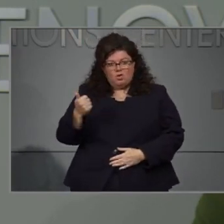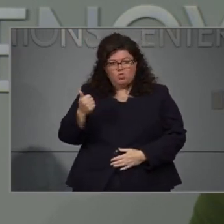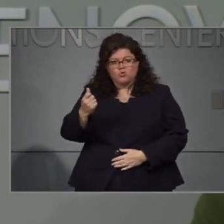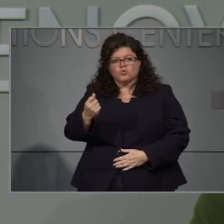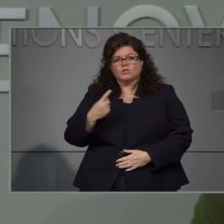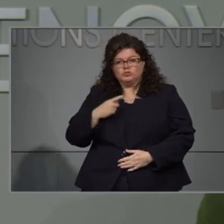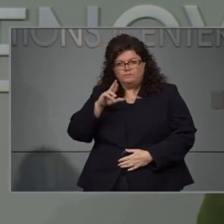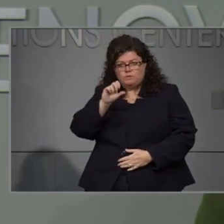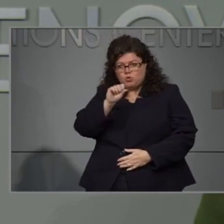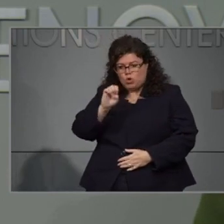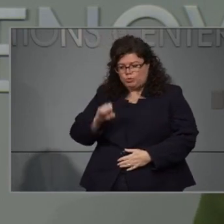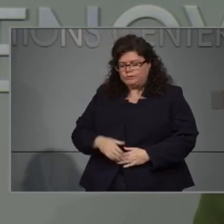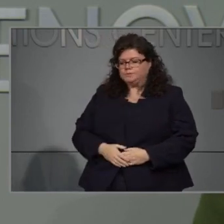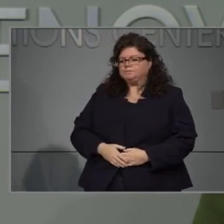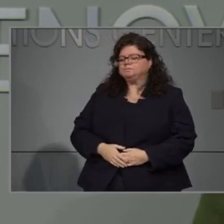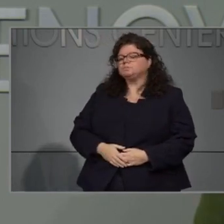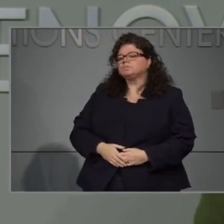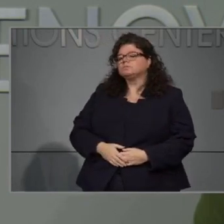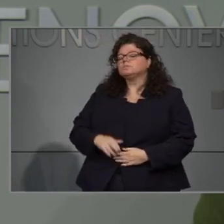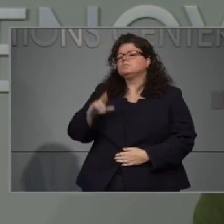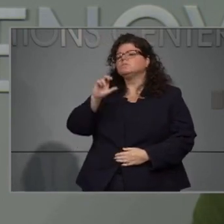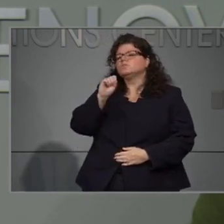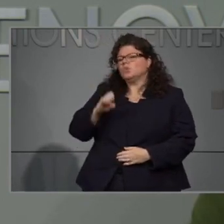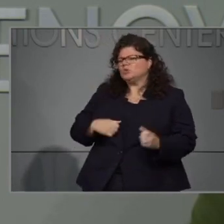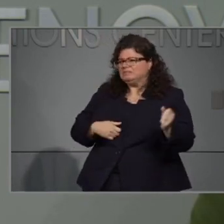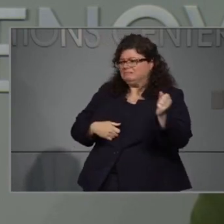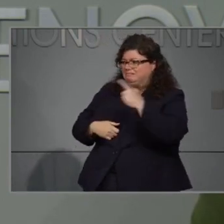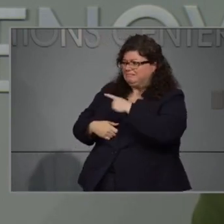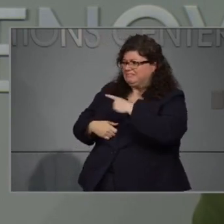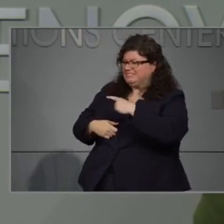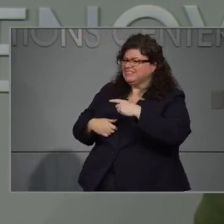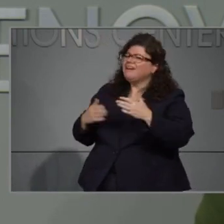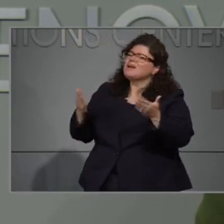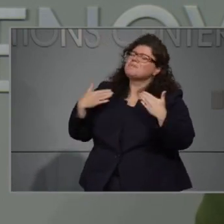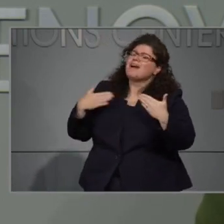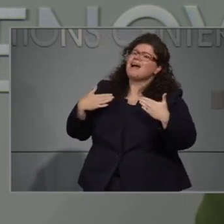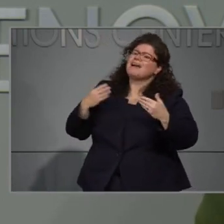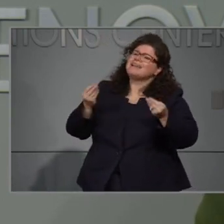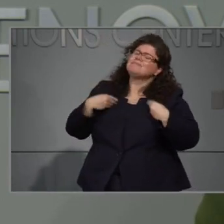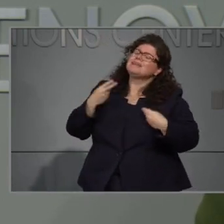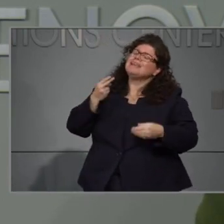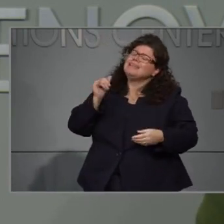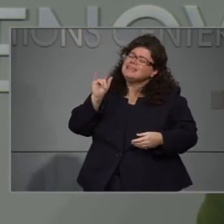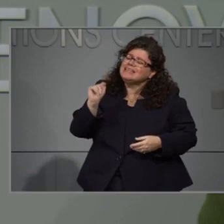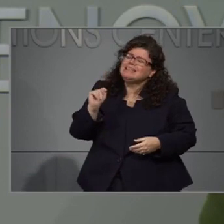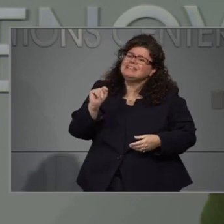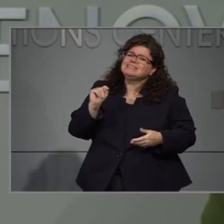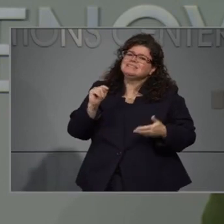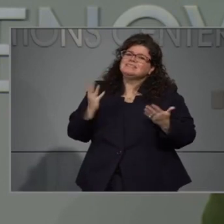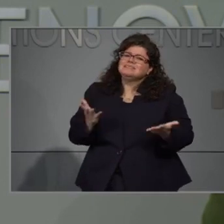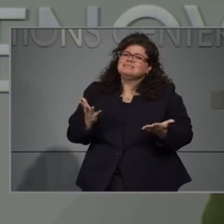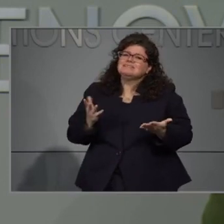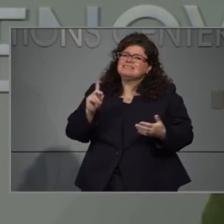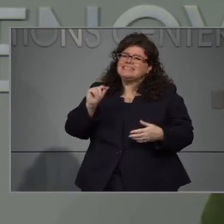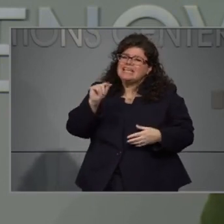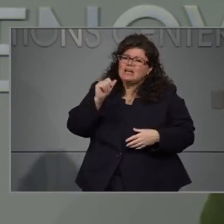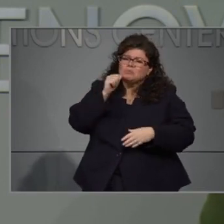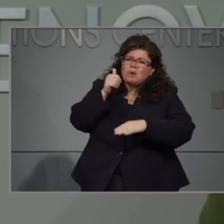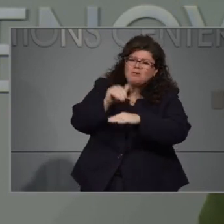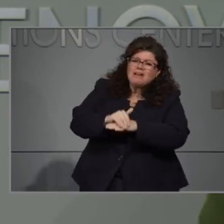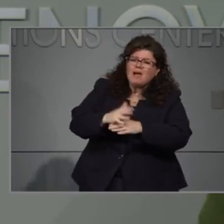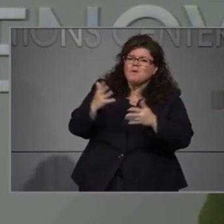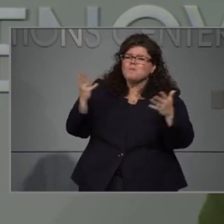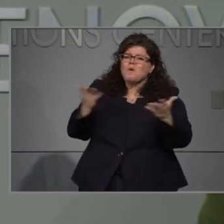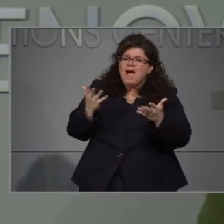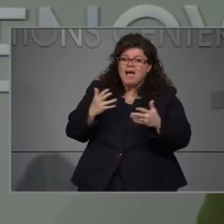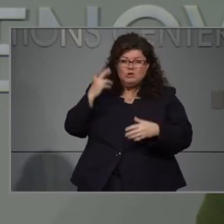Yes, thank you. Can you give us a hint as to what we're going to see on the hospitalization data? I mean, one of the